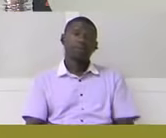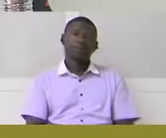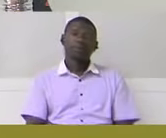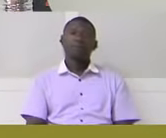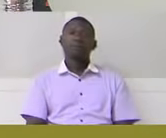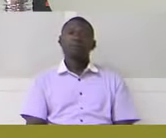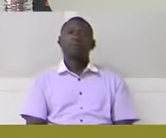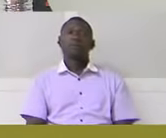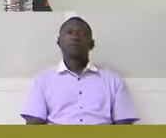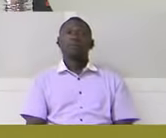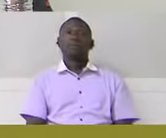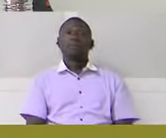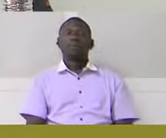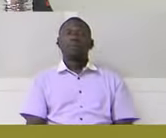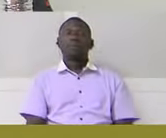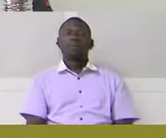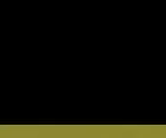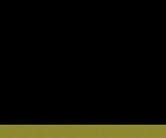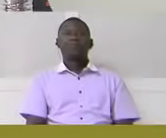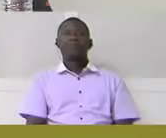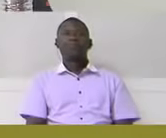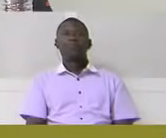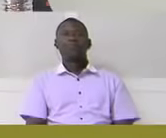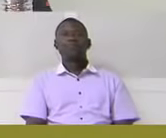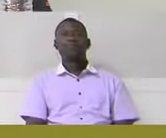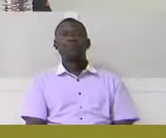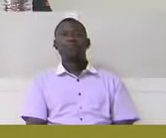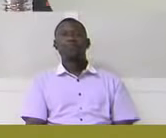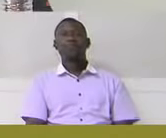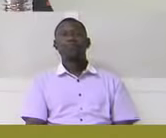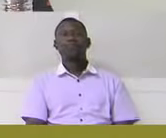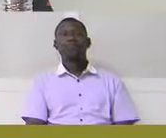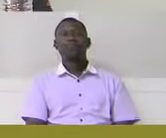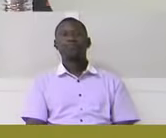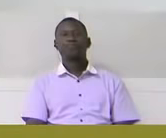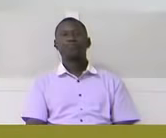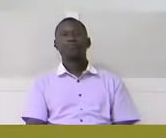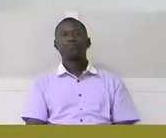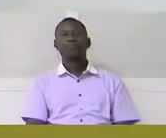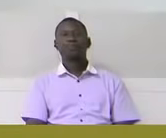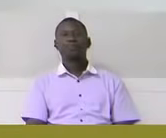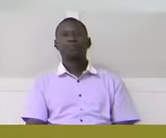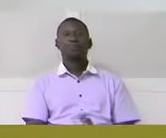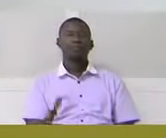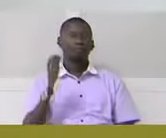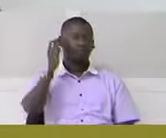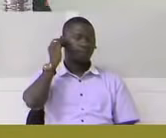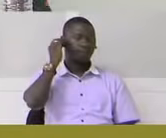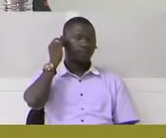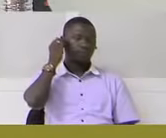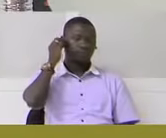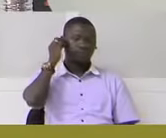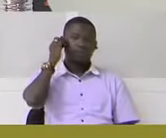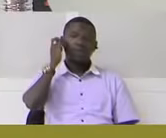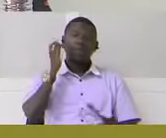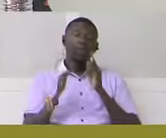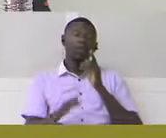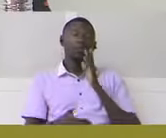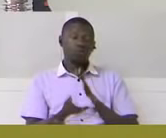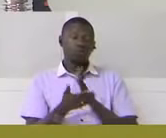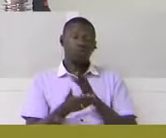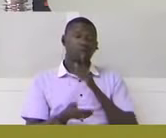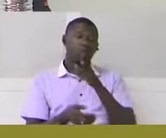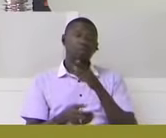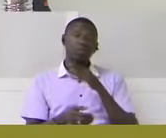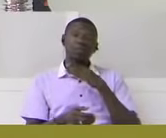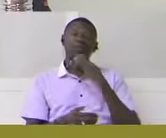kunto dunoleti andu ala lu kaw ya marodi. And the fact that this practice did not stop shows that they definitely